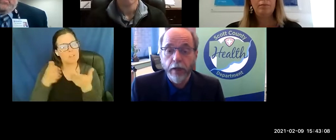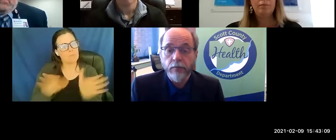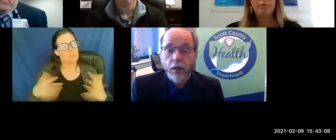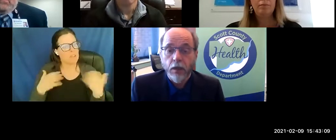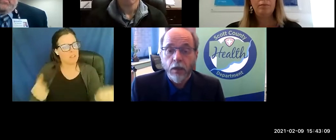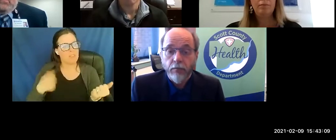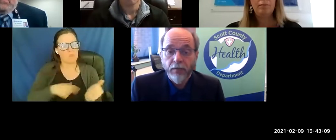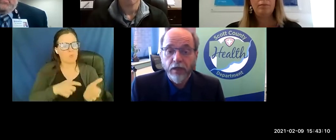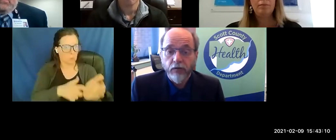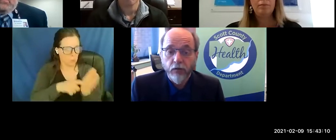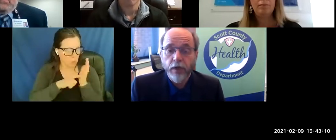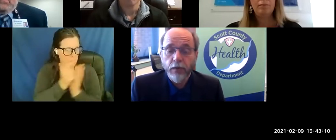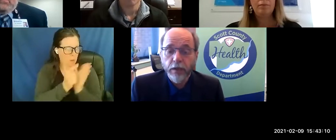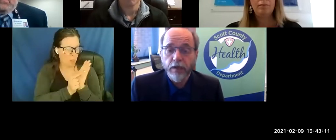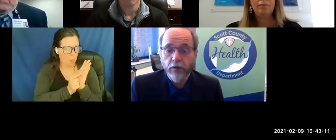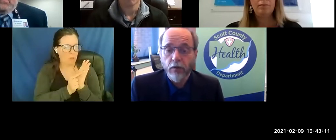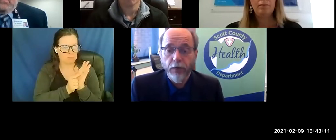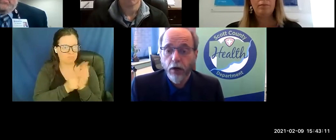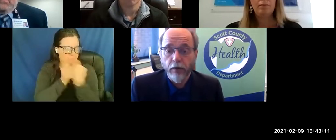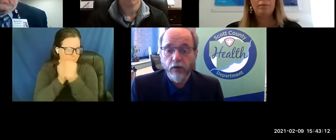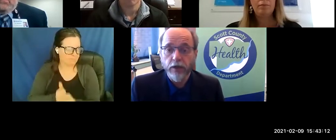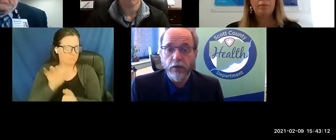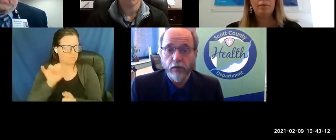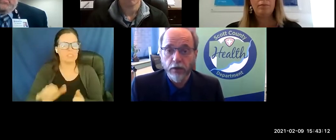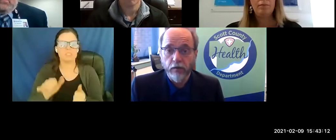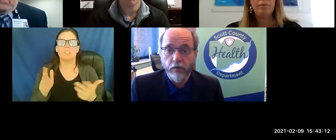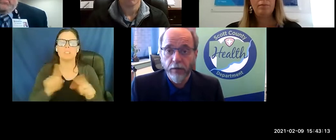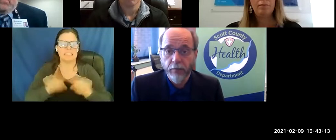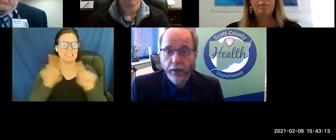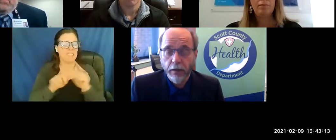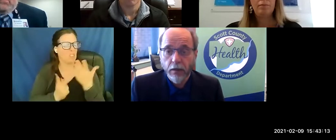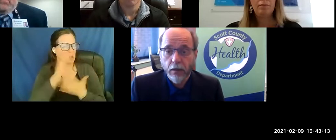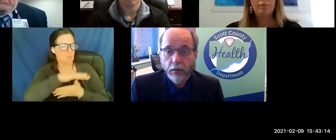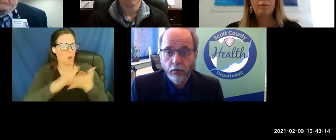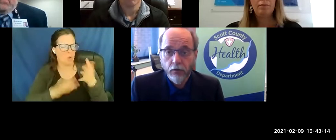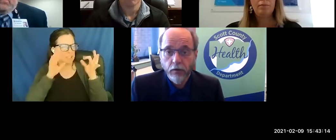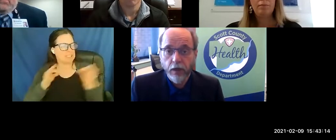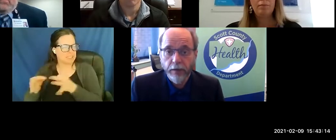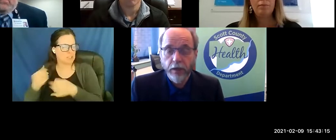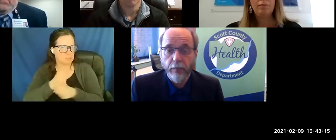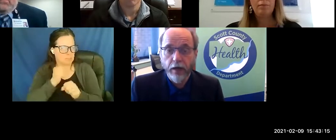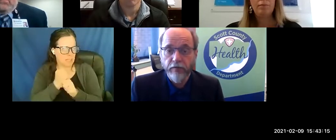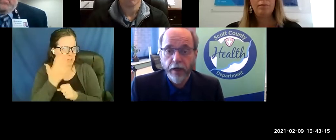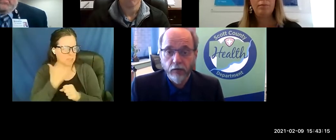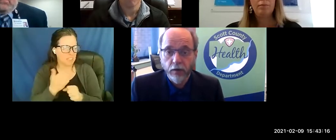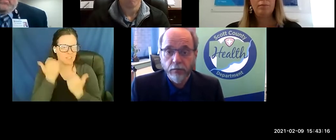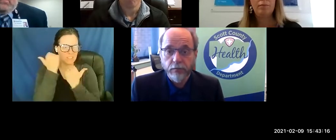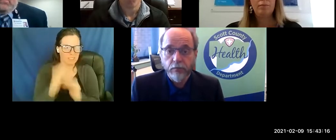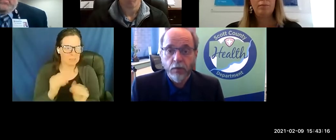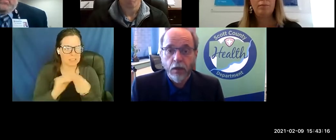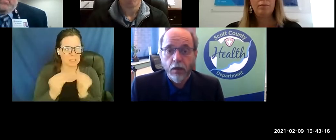that. Many extremely difficult prioritization decisions have been made due to the limited amount of